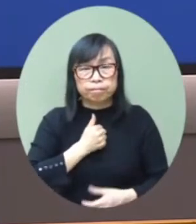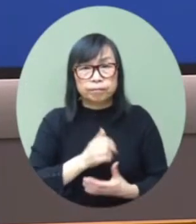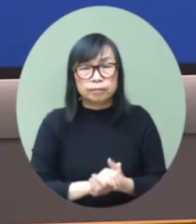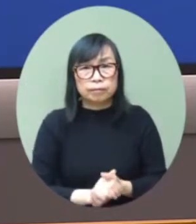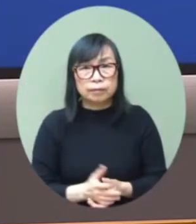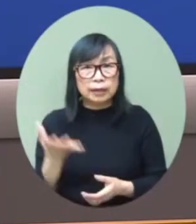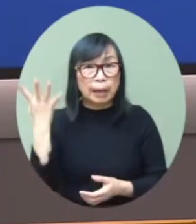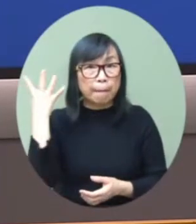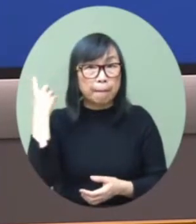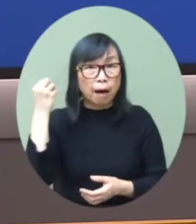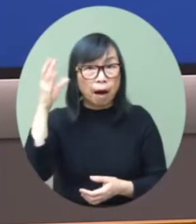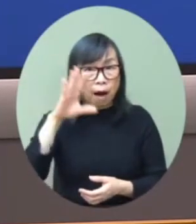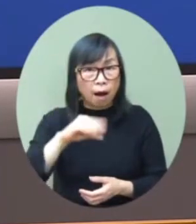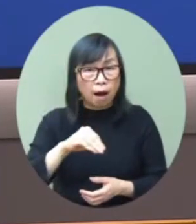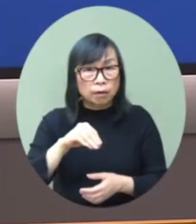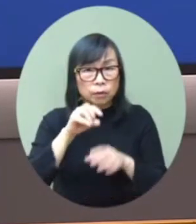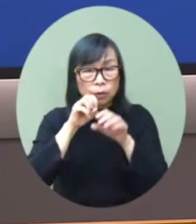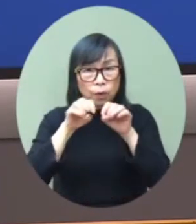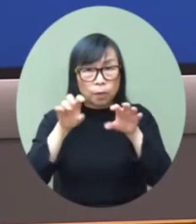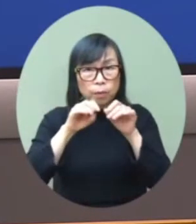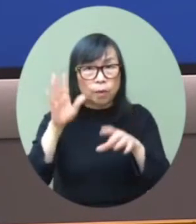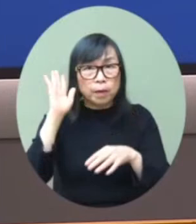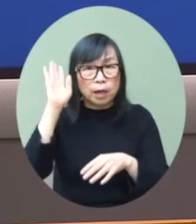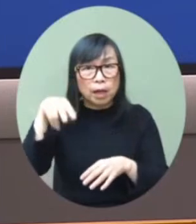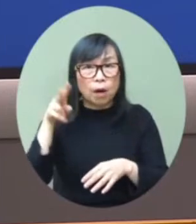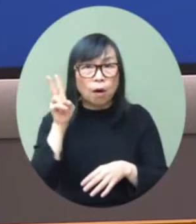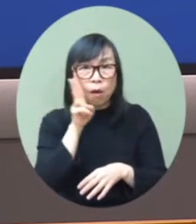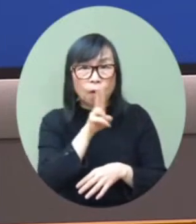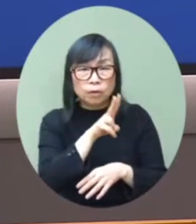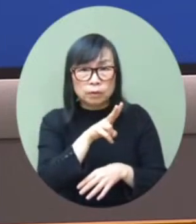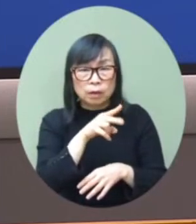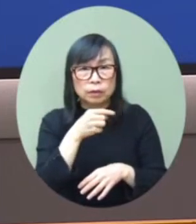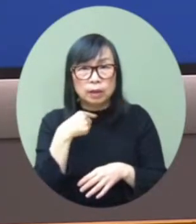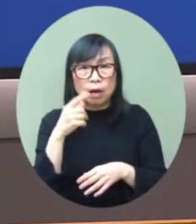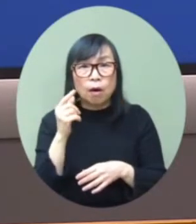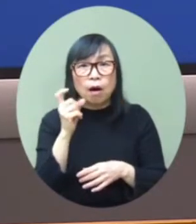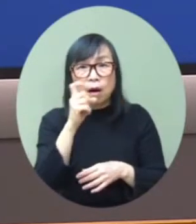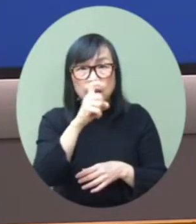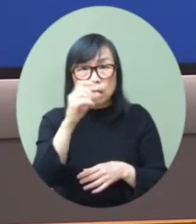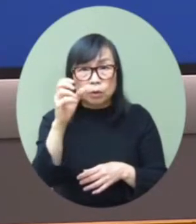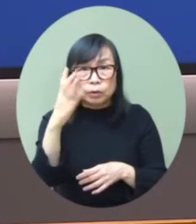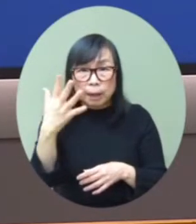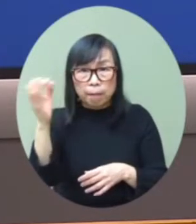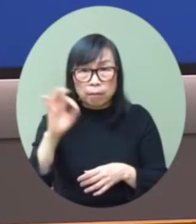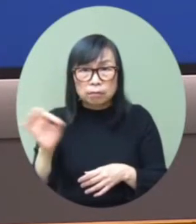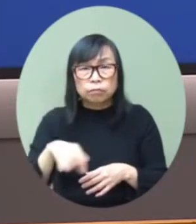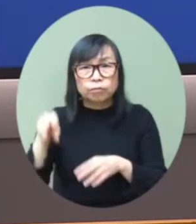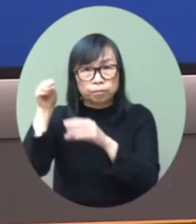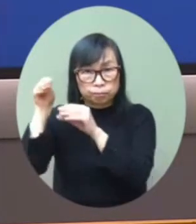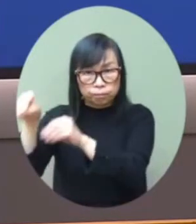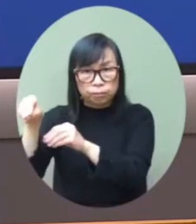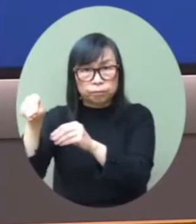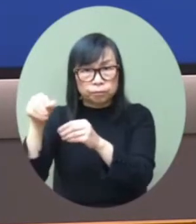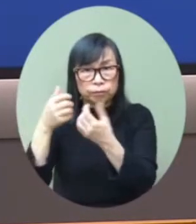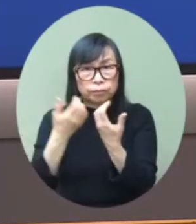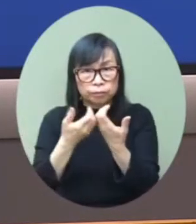we have sufficient testing capacity. Last night, we have announced that in the coming 2 weeks, there are about